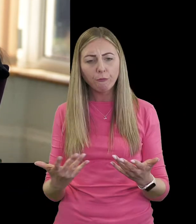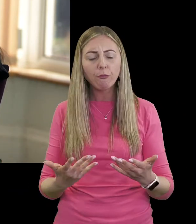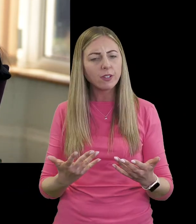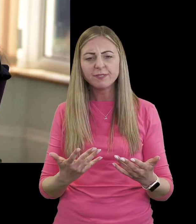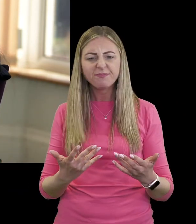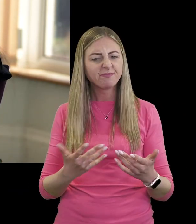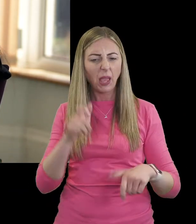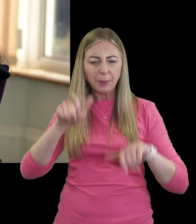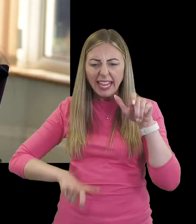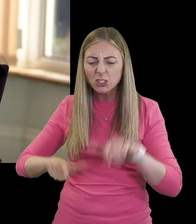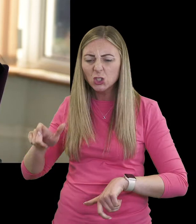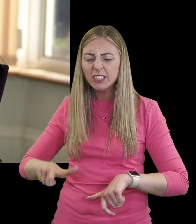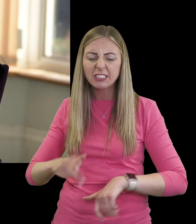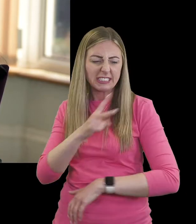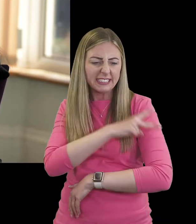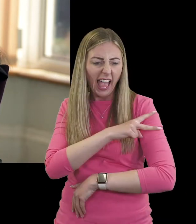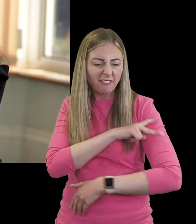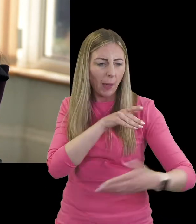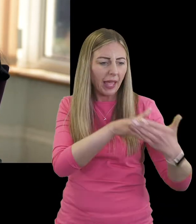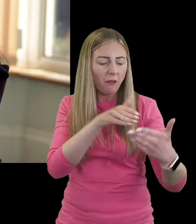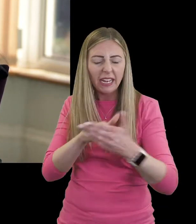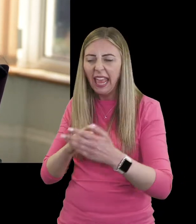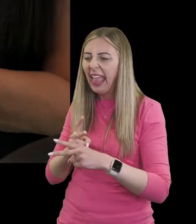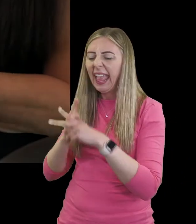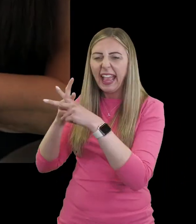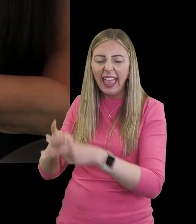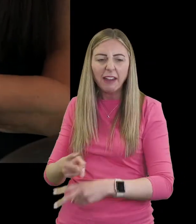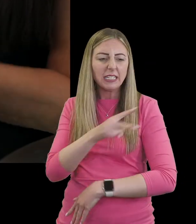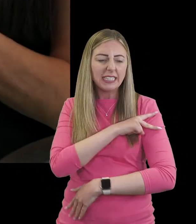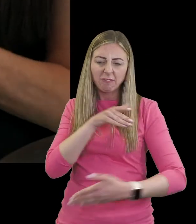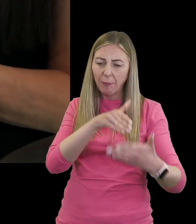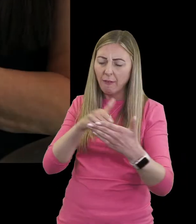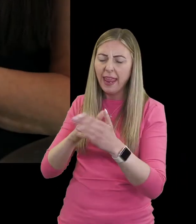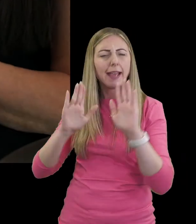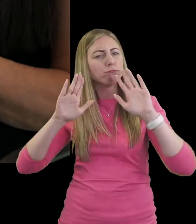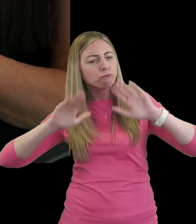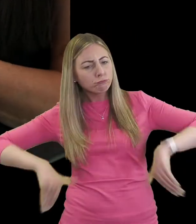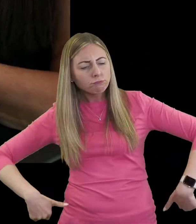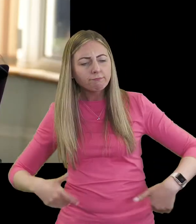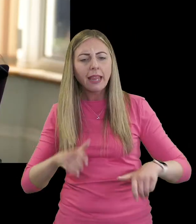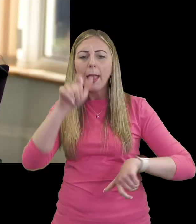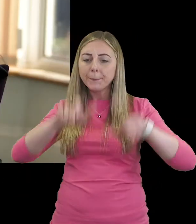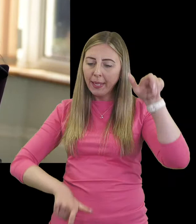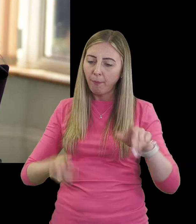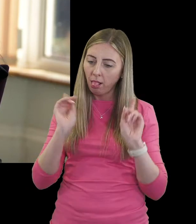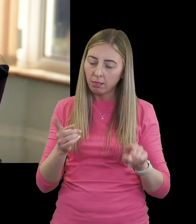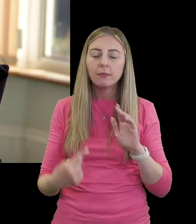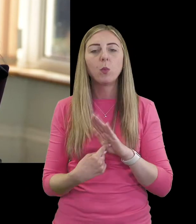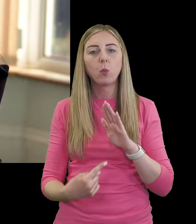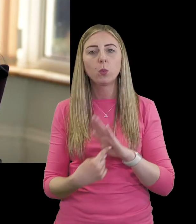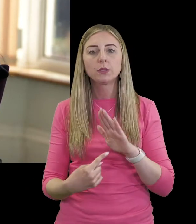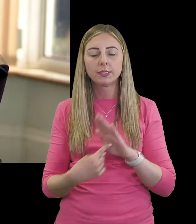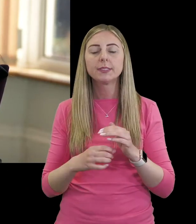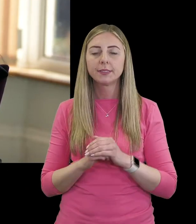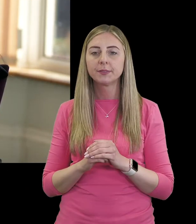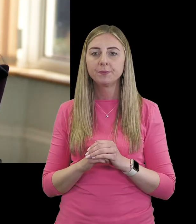exist between patients, for example, and staff, or carers and staff. So I think they're the sort of the key skills that